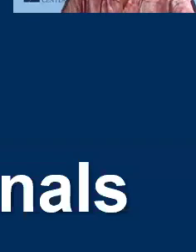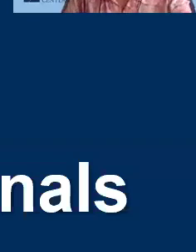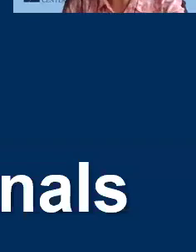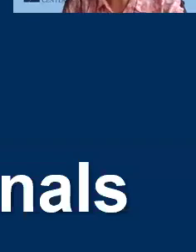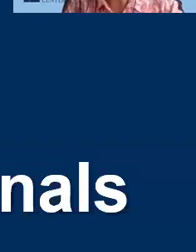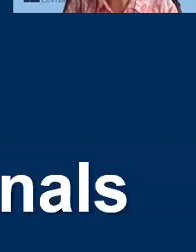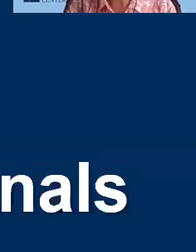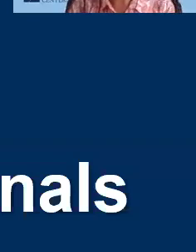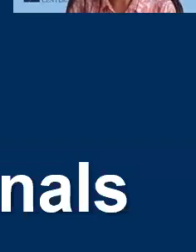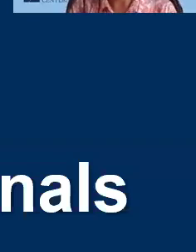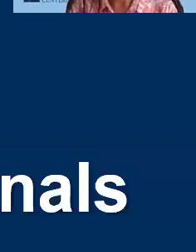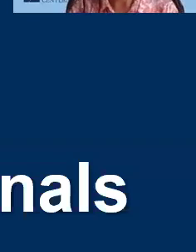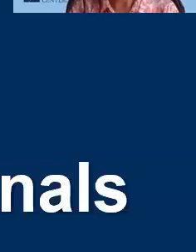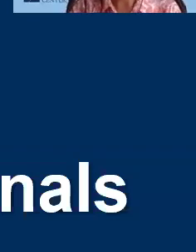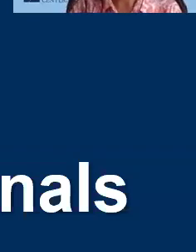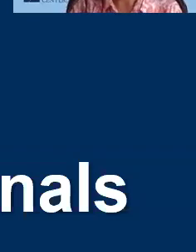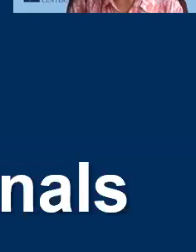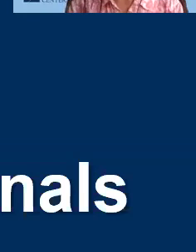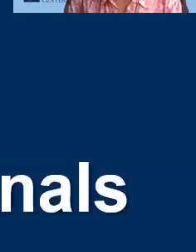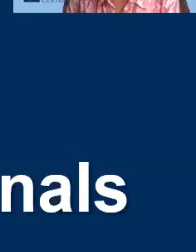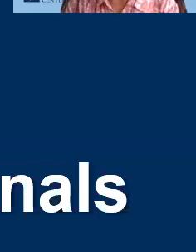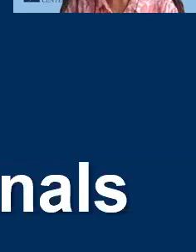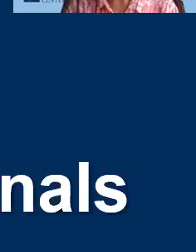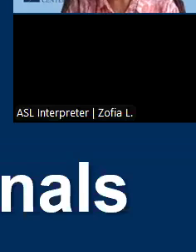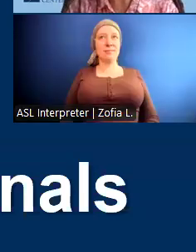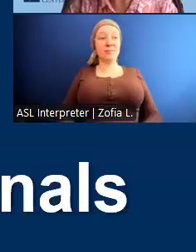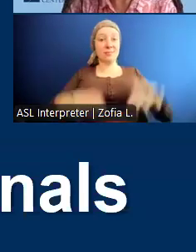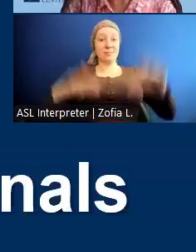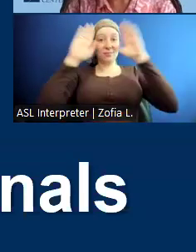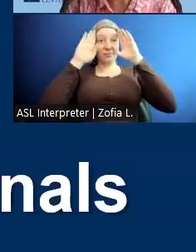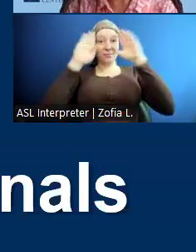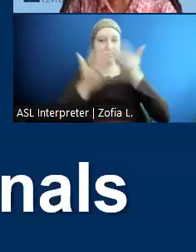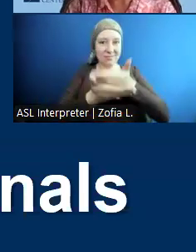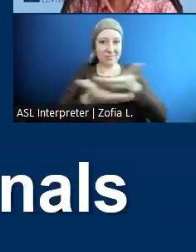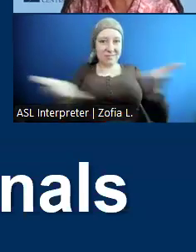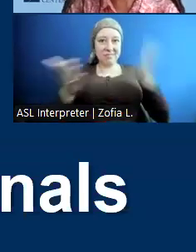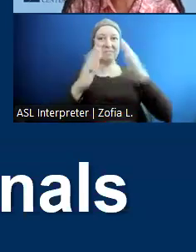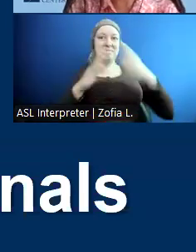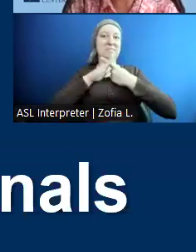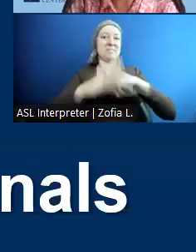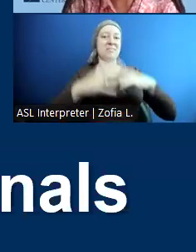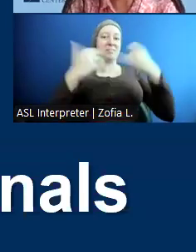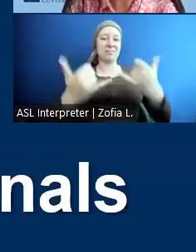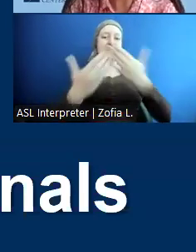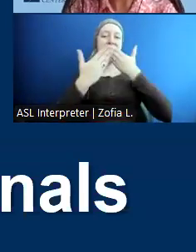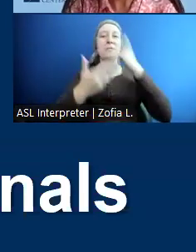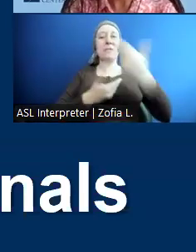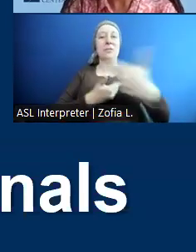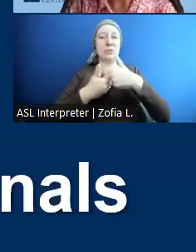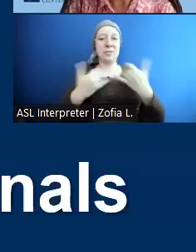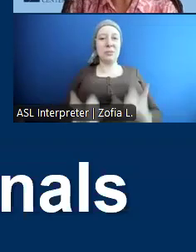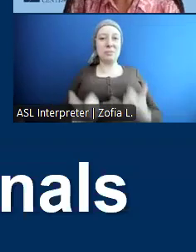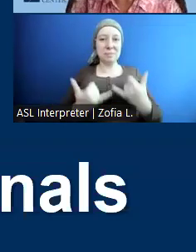Hello, everyone. So I'm going to get us started. Thank you so much for joining us today.